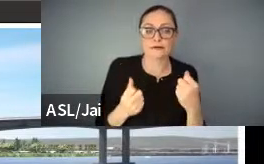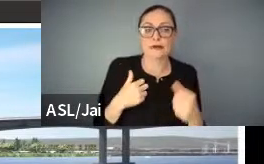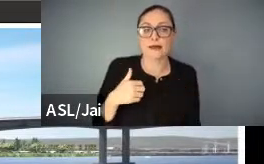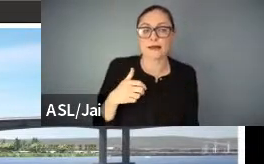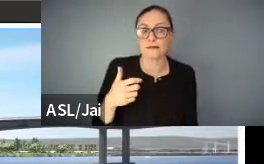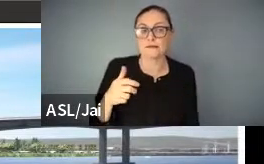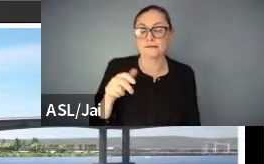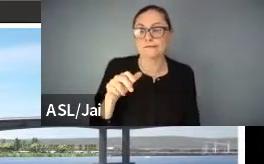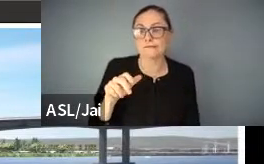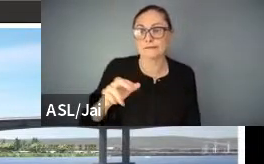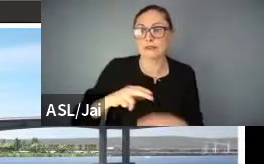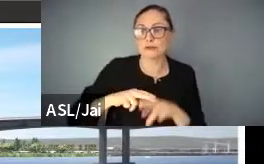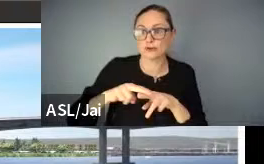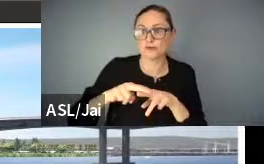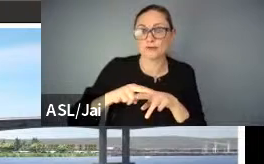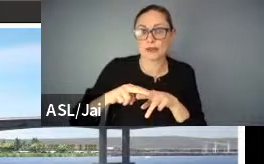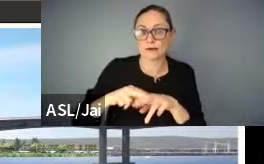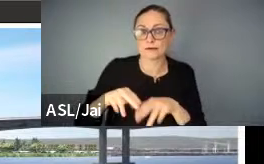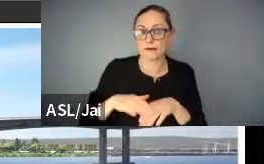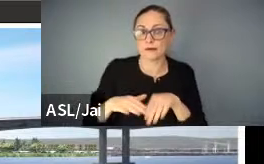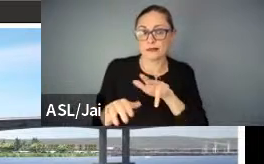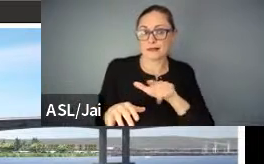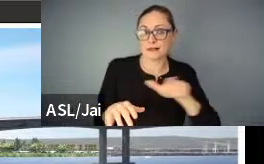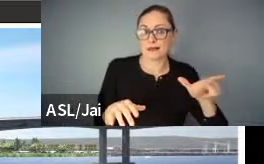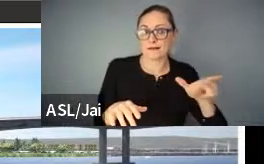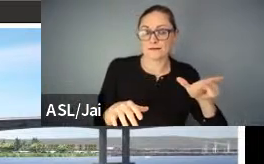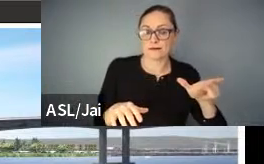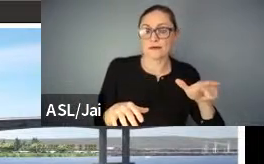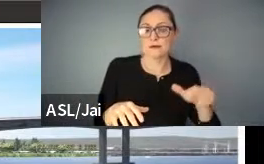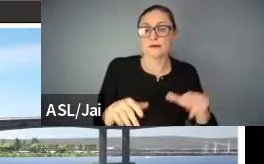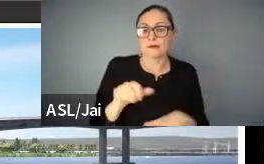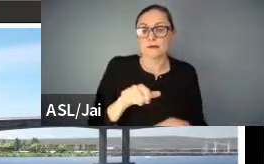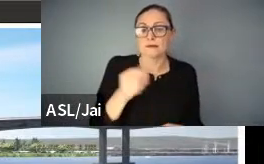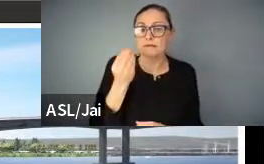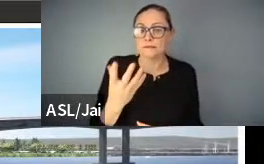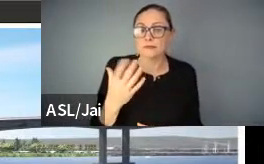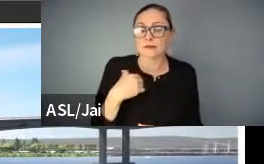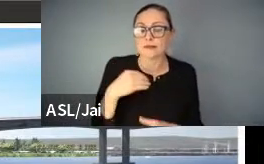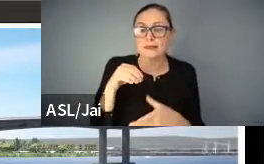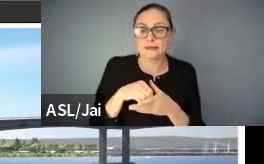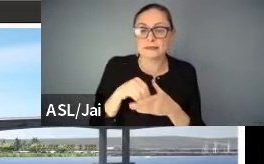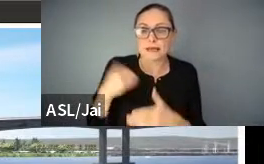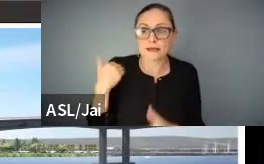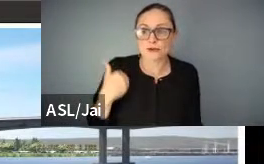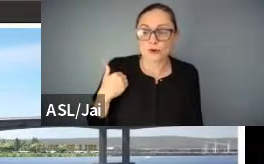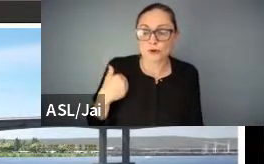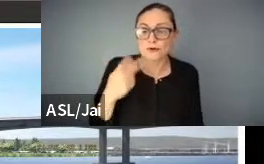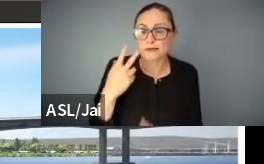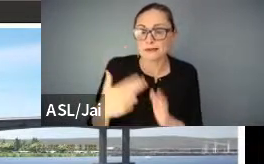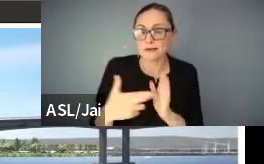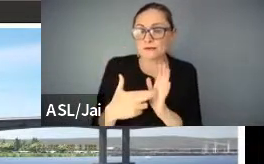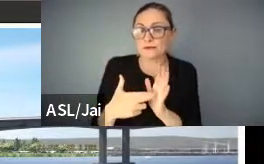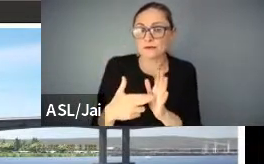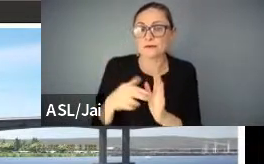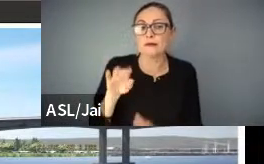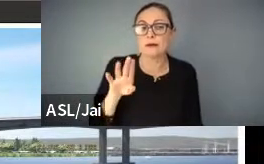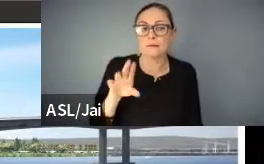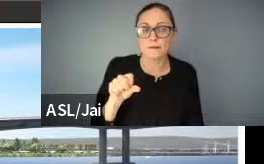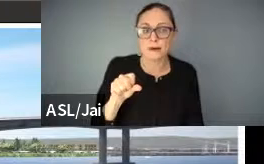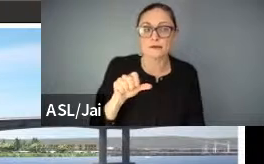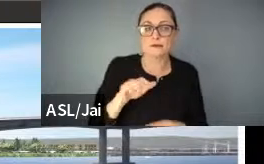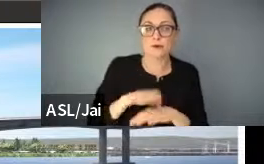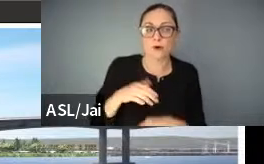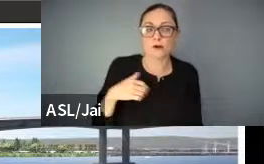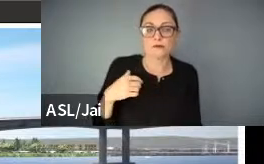that outbound bridge. One other note is on the inside shoulder, you can see representation of a bus on shoulder in each